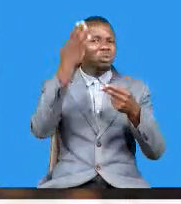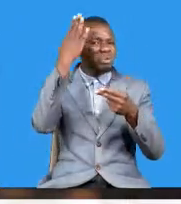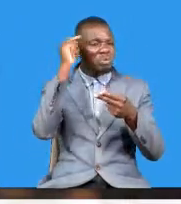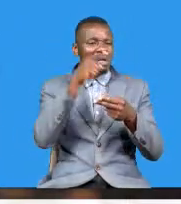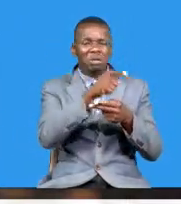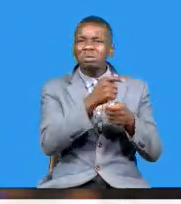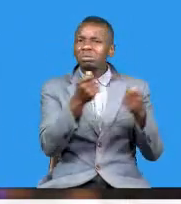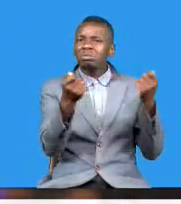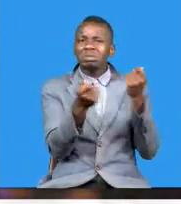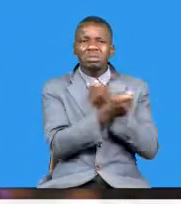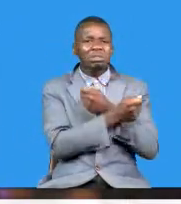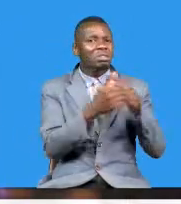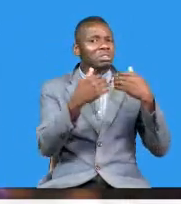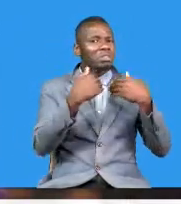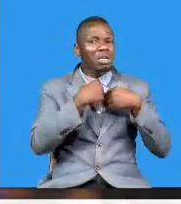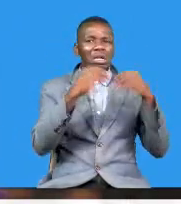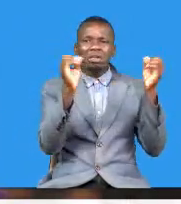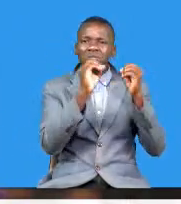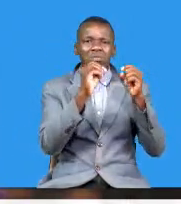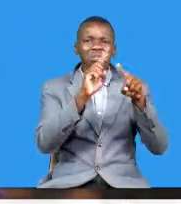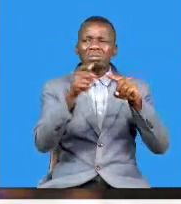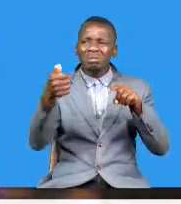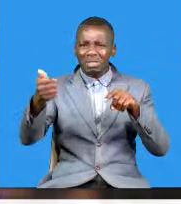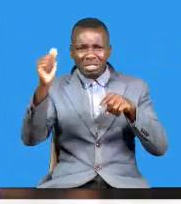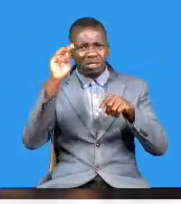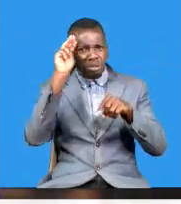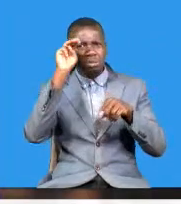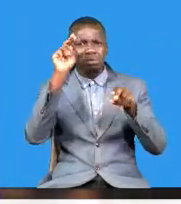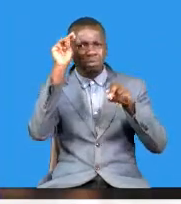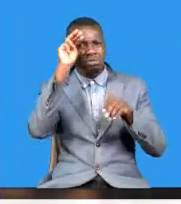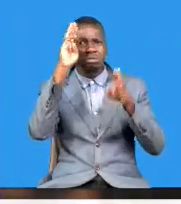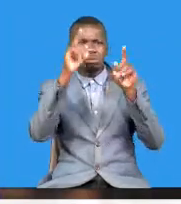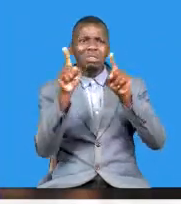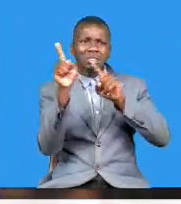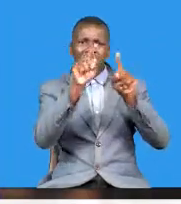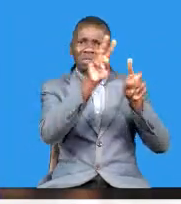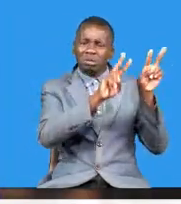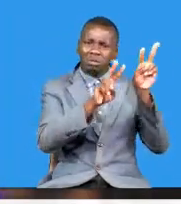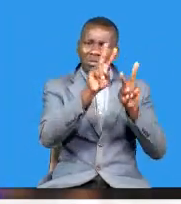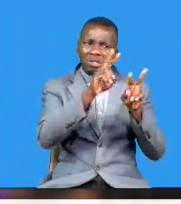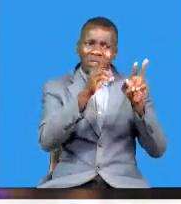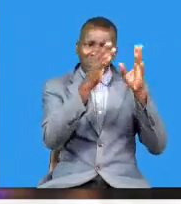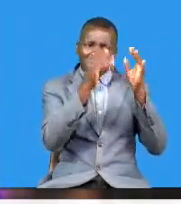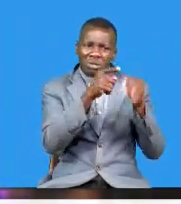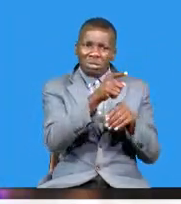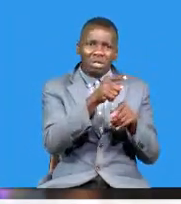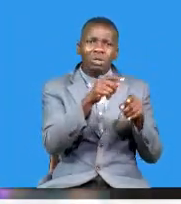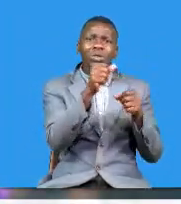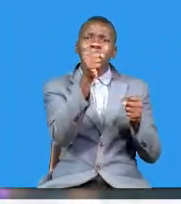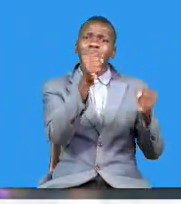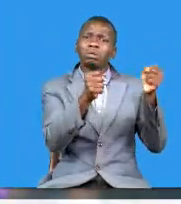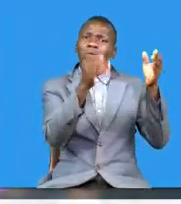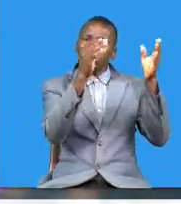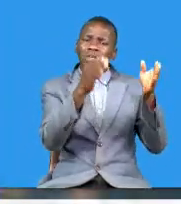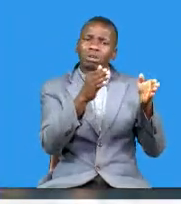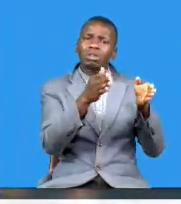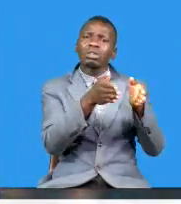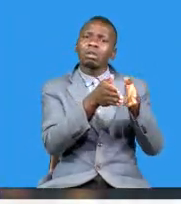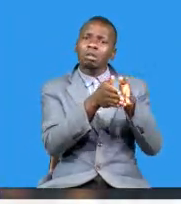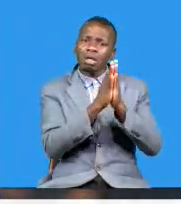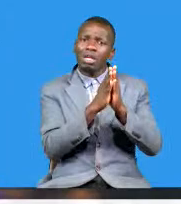the site since his visit. The drivers have since called on authorities to help restore the